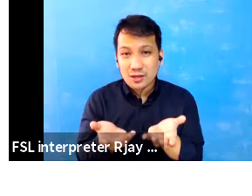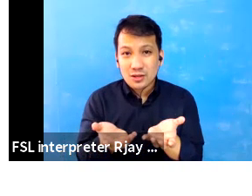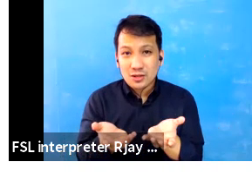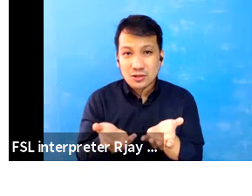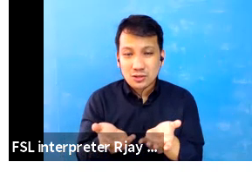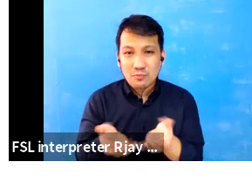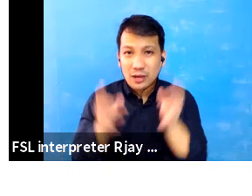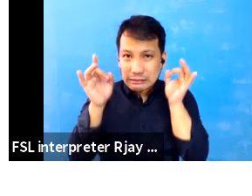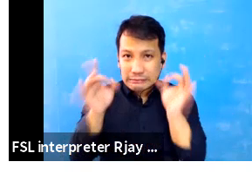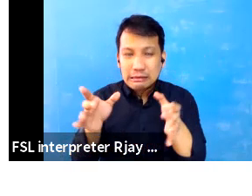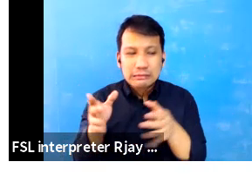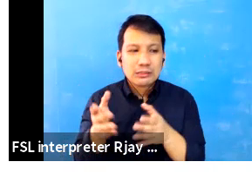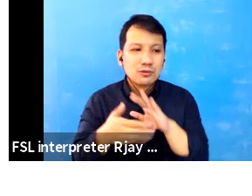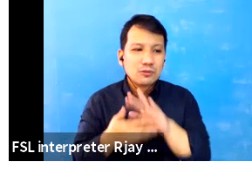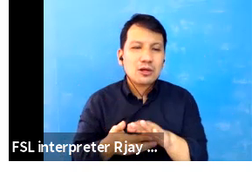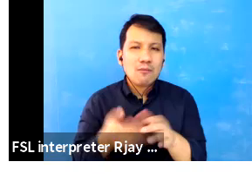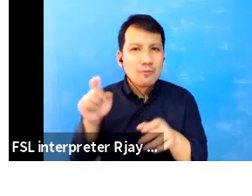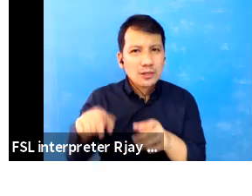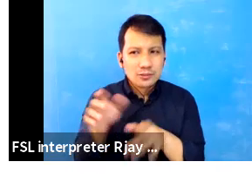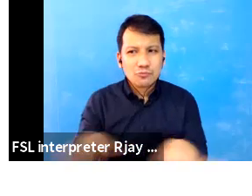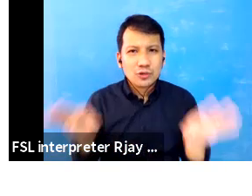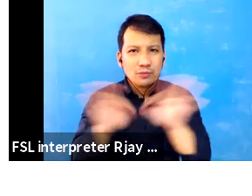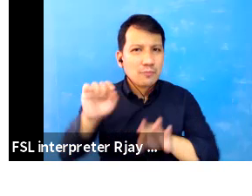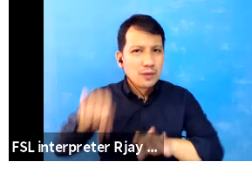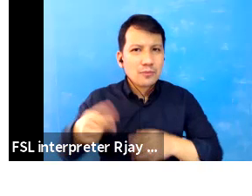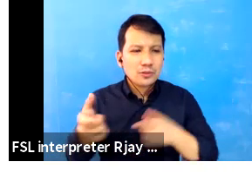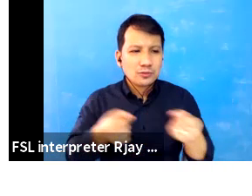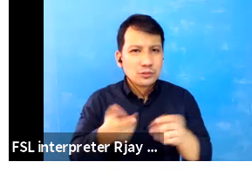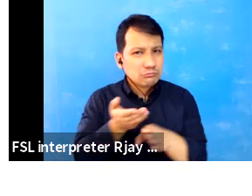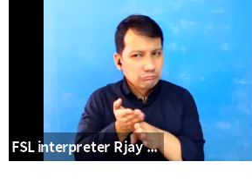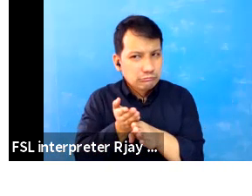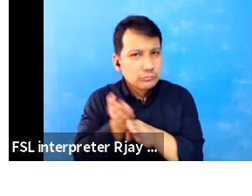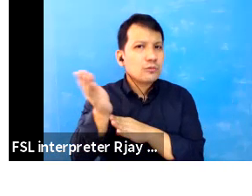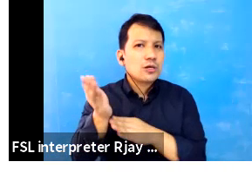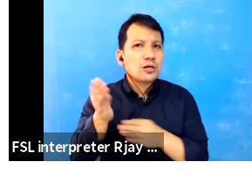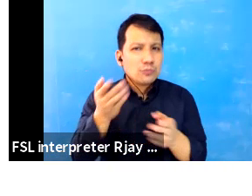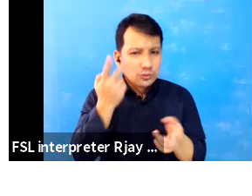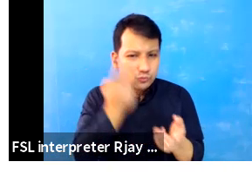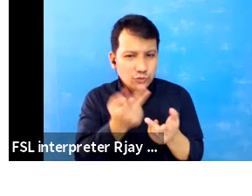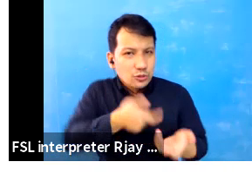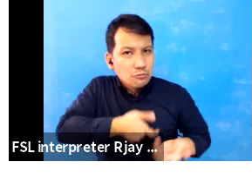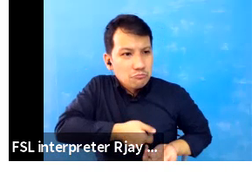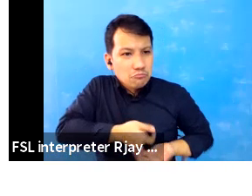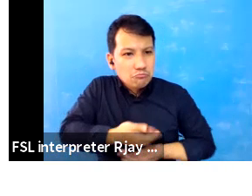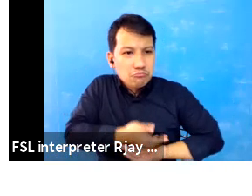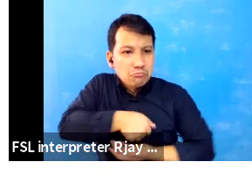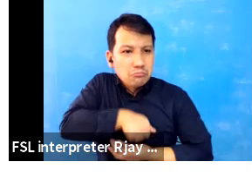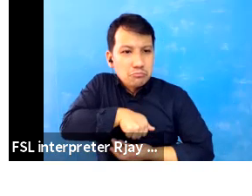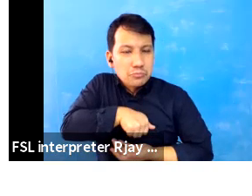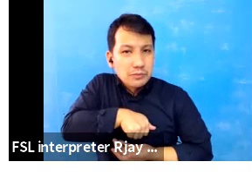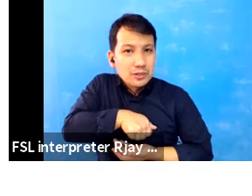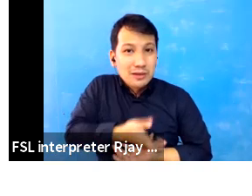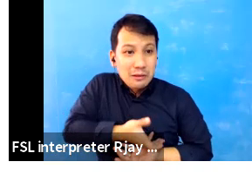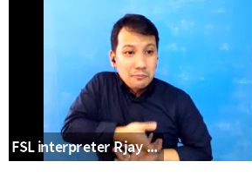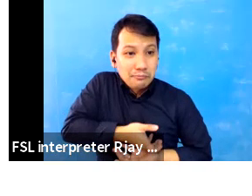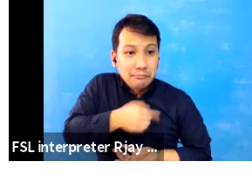at risk, and therefore we will have to do something about it. And track exclusive breastfeeding. Fortunately, it goes up, but not to